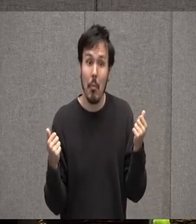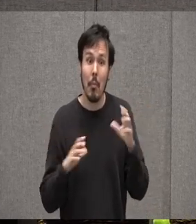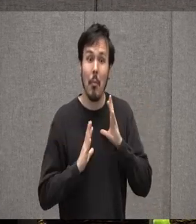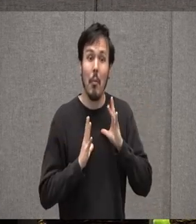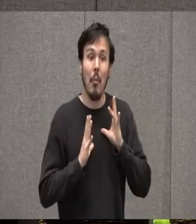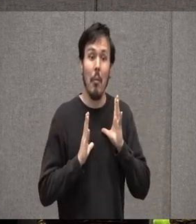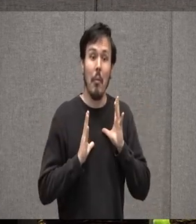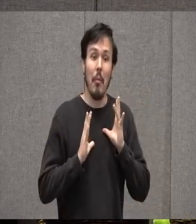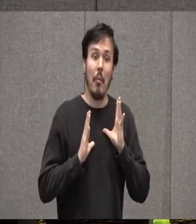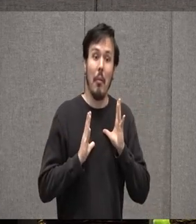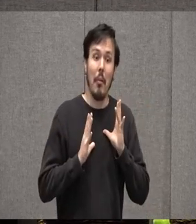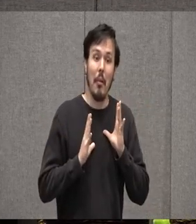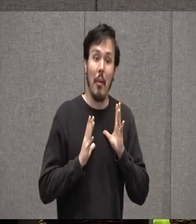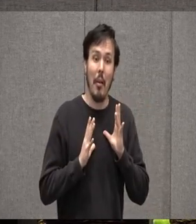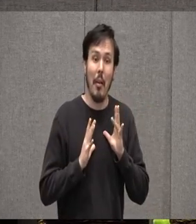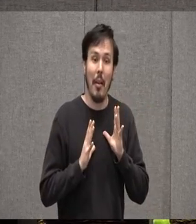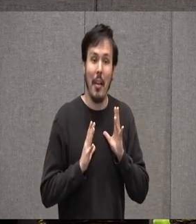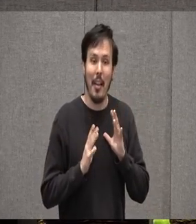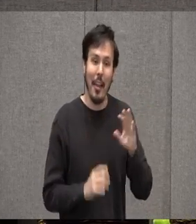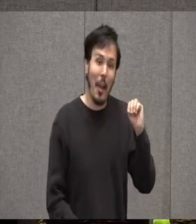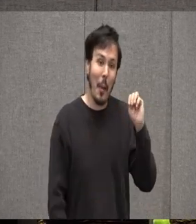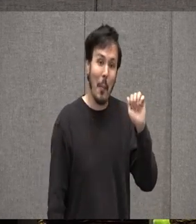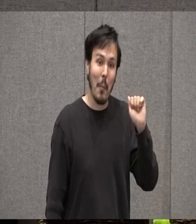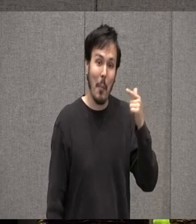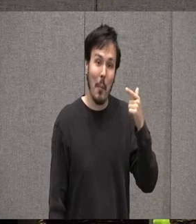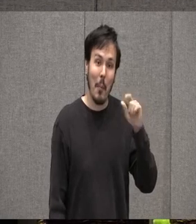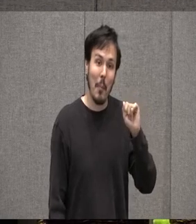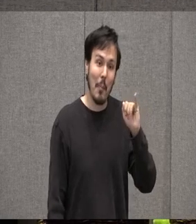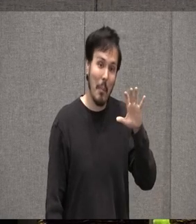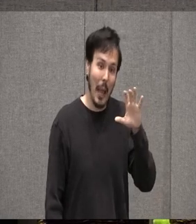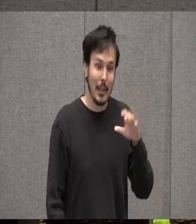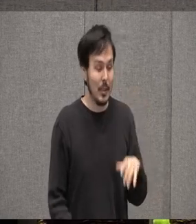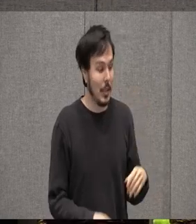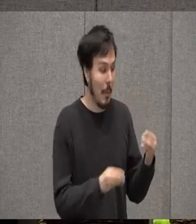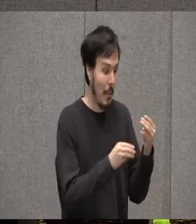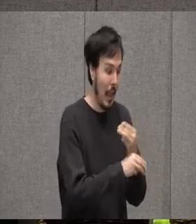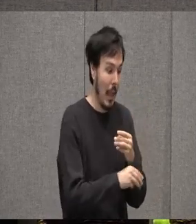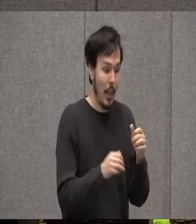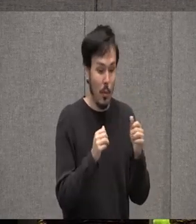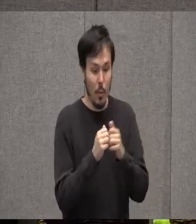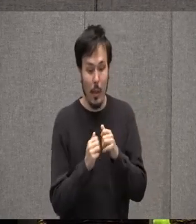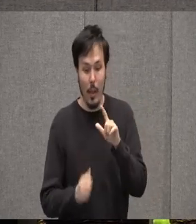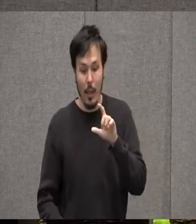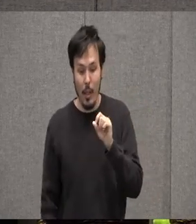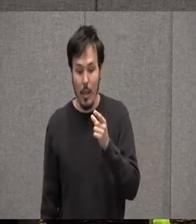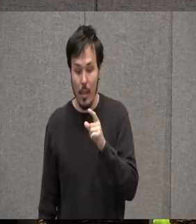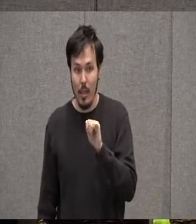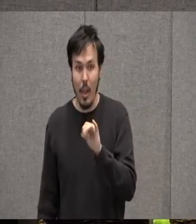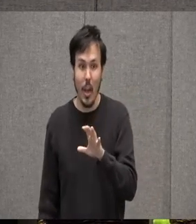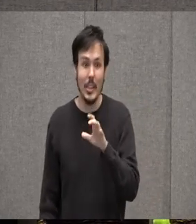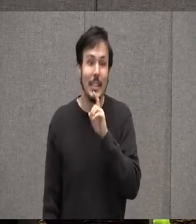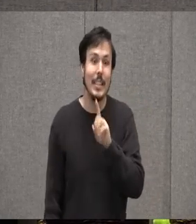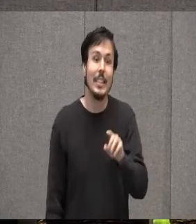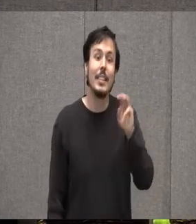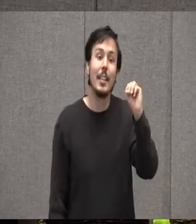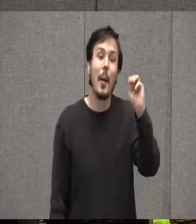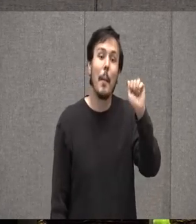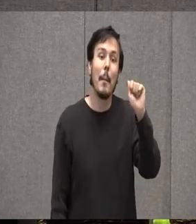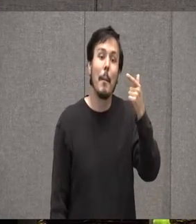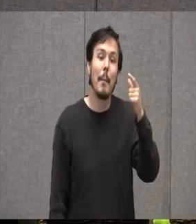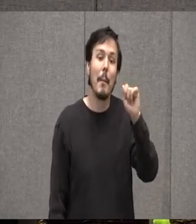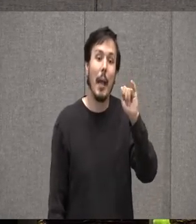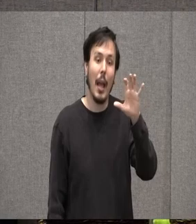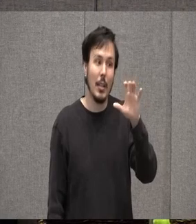cool. Definitely, it is magic. It's math and logic. I have one for you to go ahead